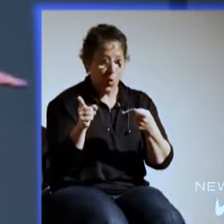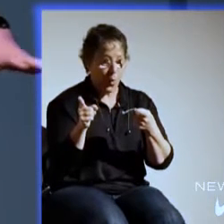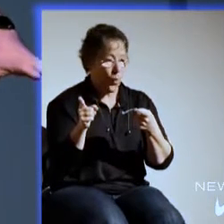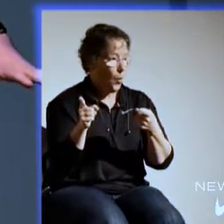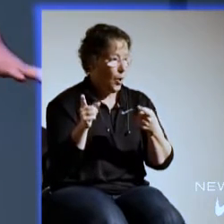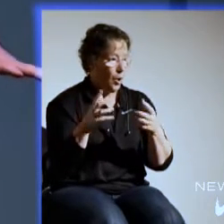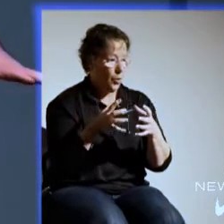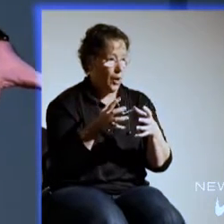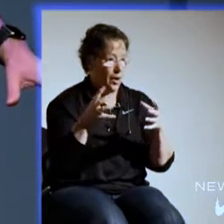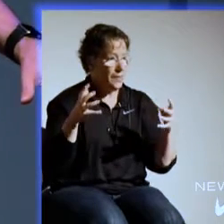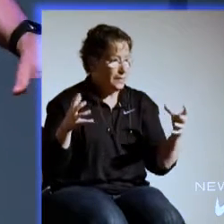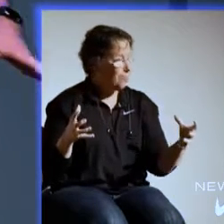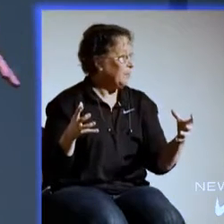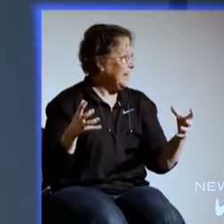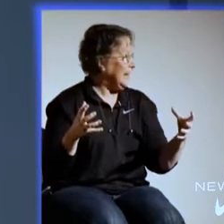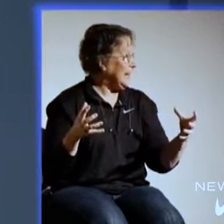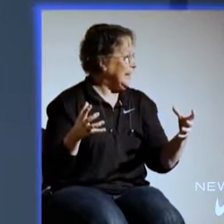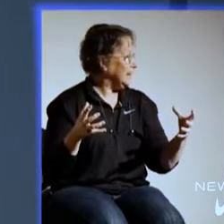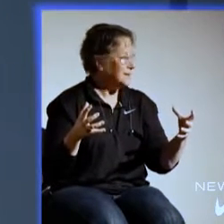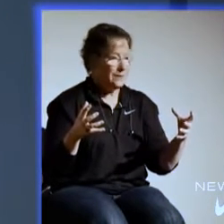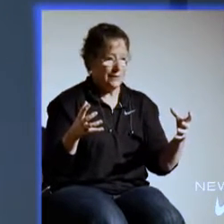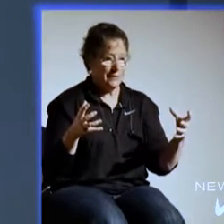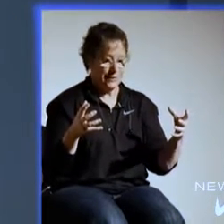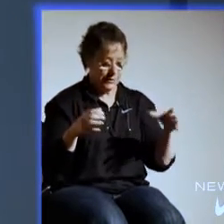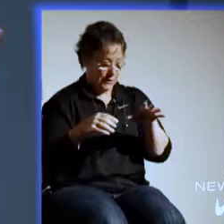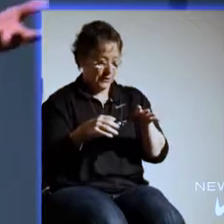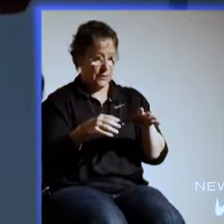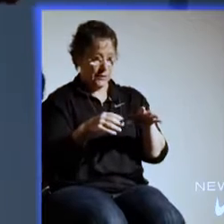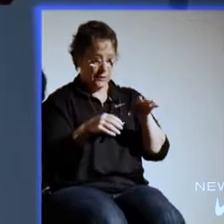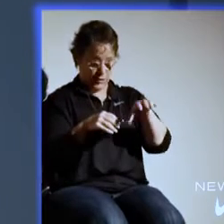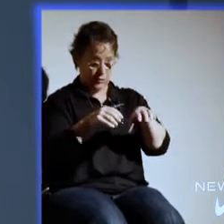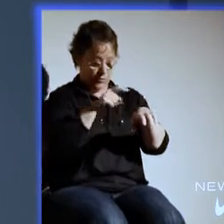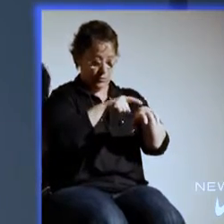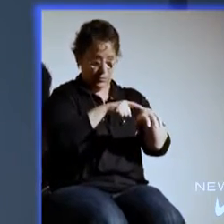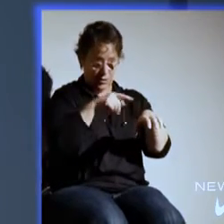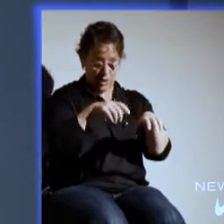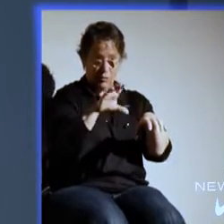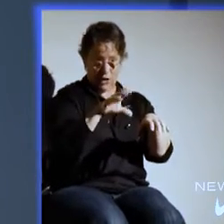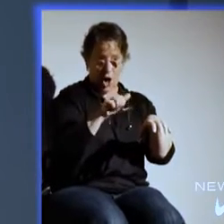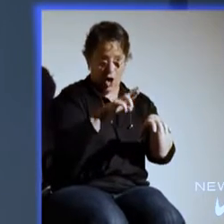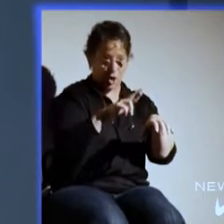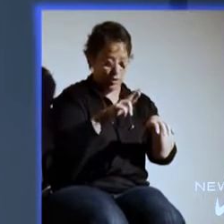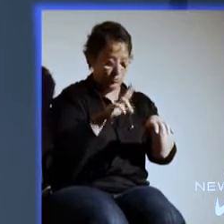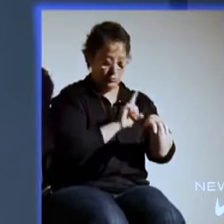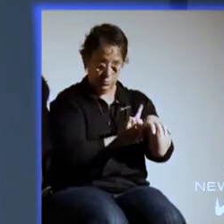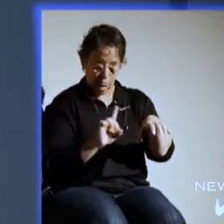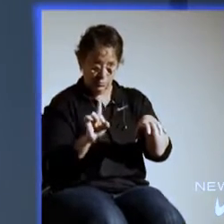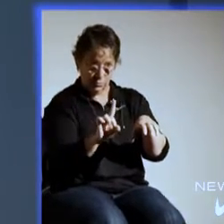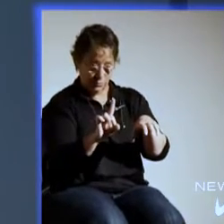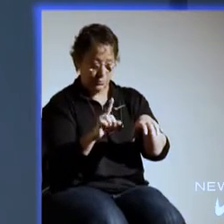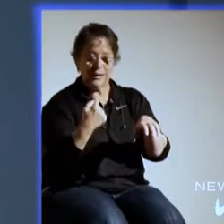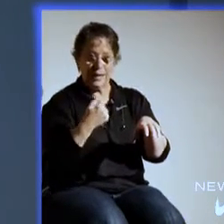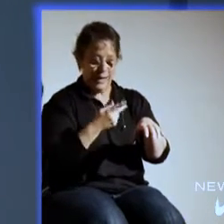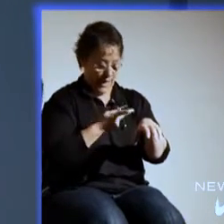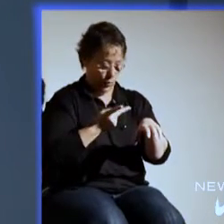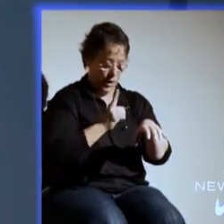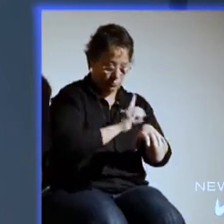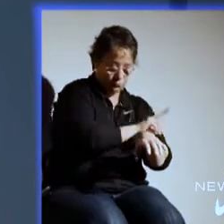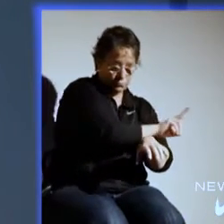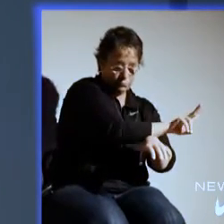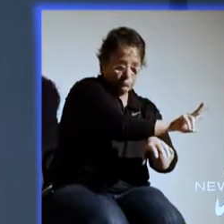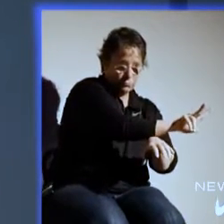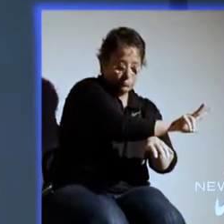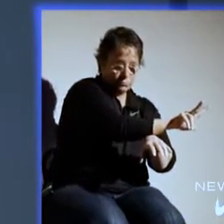big brush pile. It was bigger than a car and go that way. We were like, okay, it's 10, 20 feet. We're going to come back around.